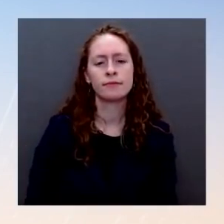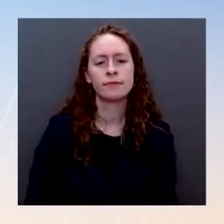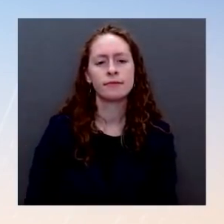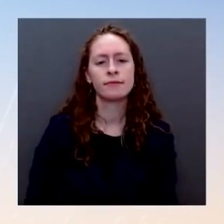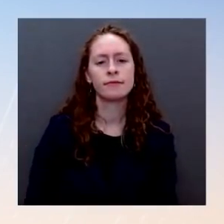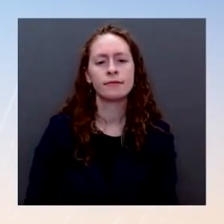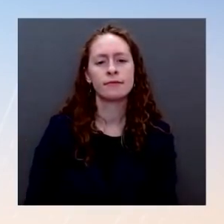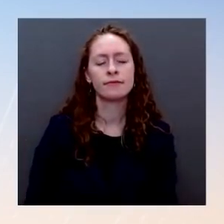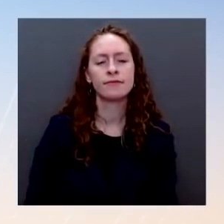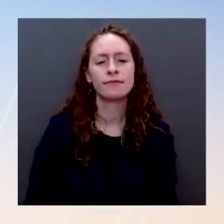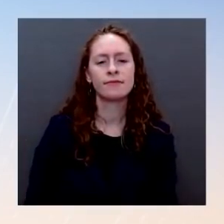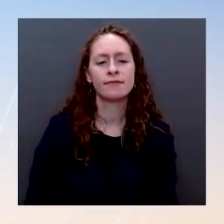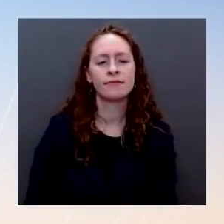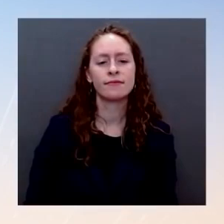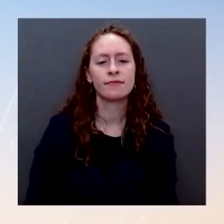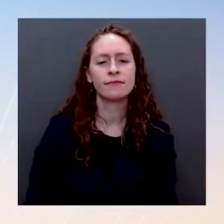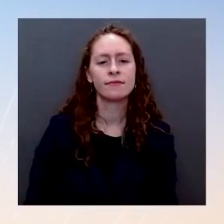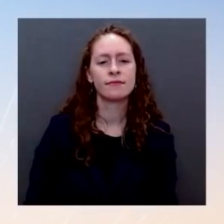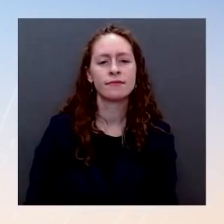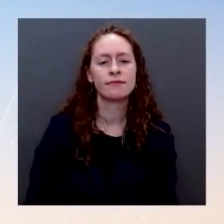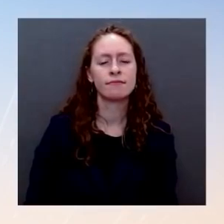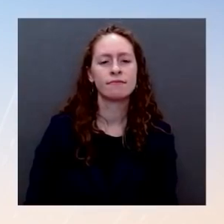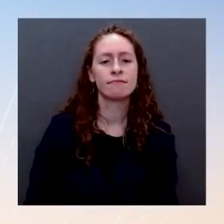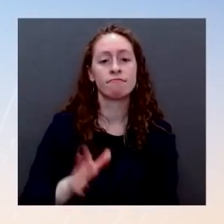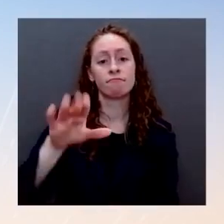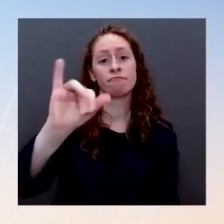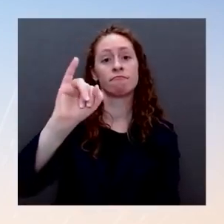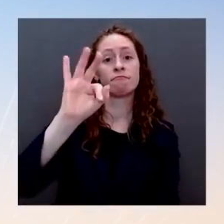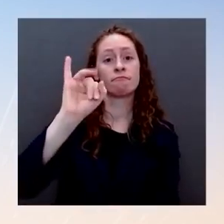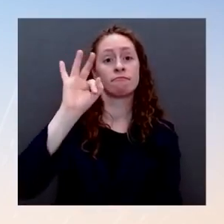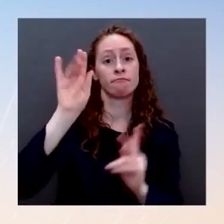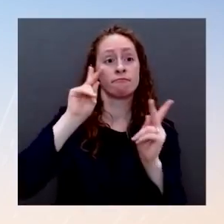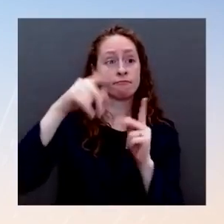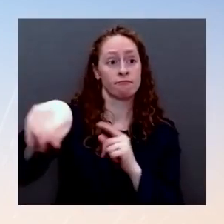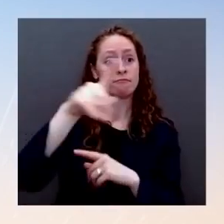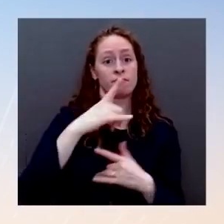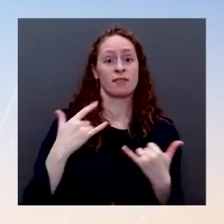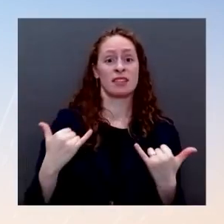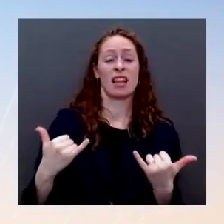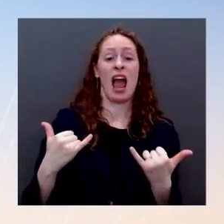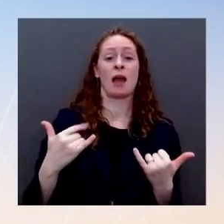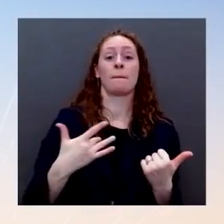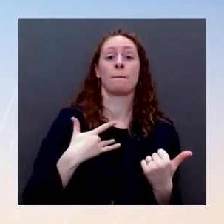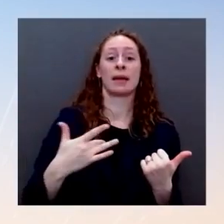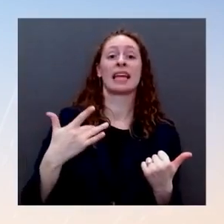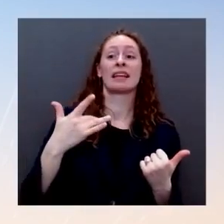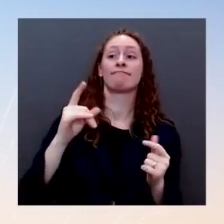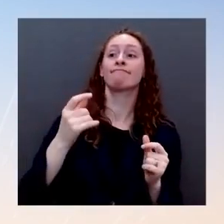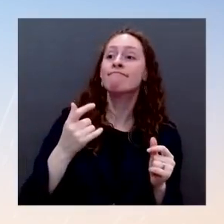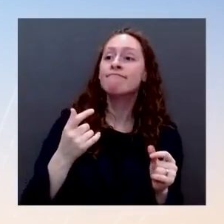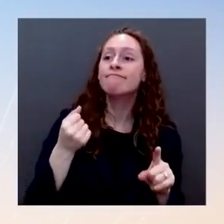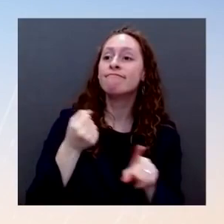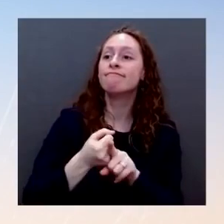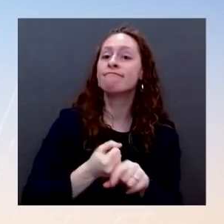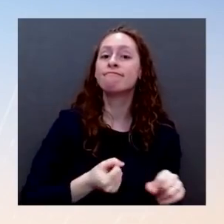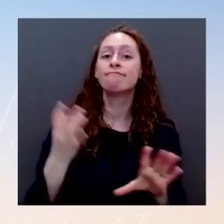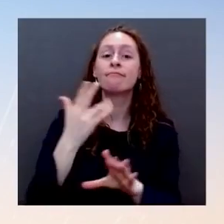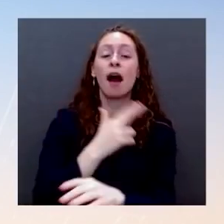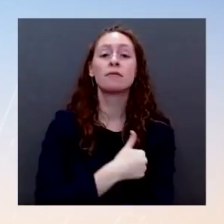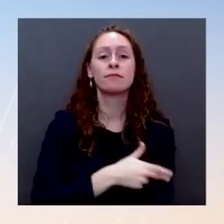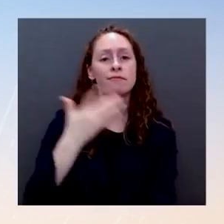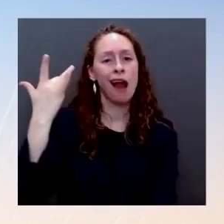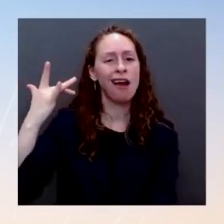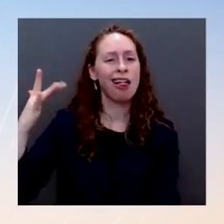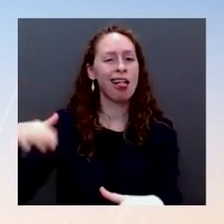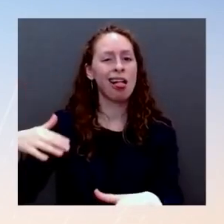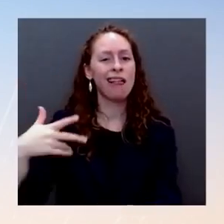it depends community to community. So that's why we are also continuing to echo and advocate for people to get vaccinated, to get boosted, to